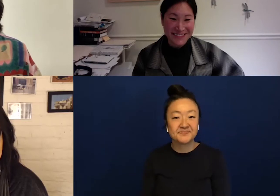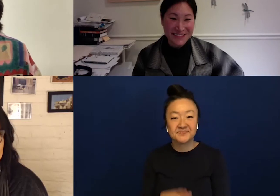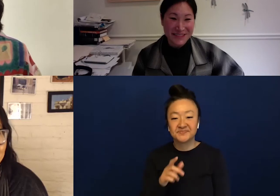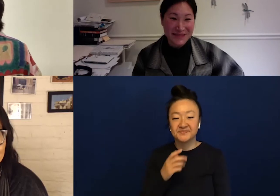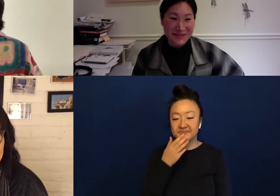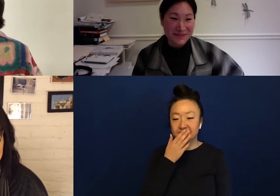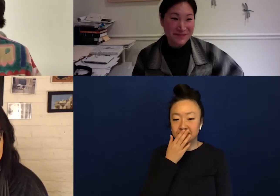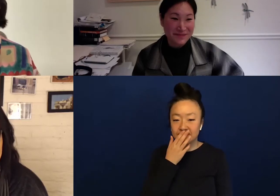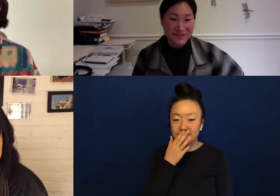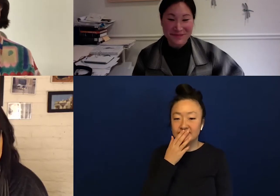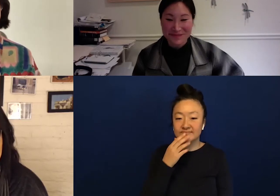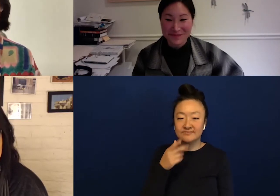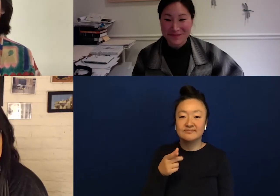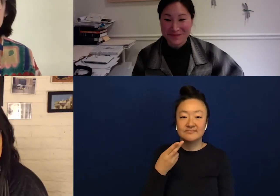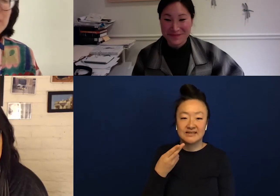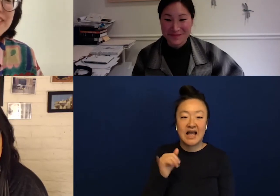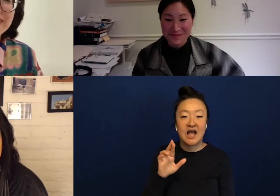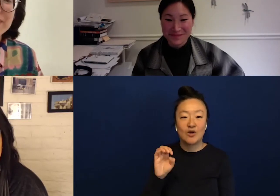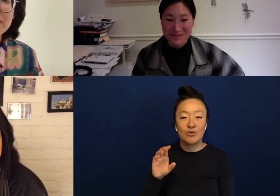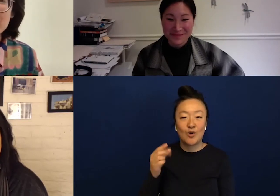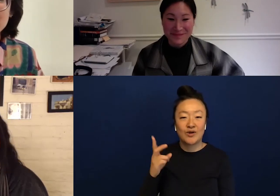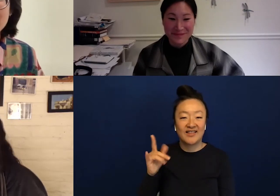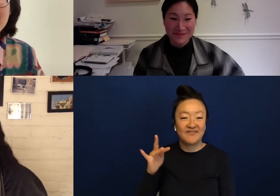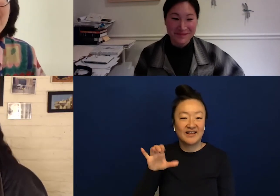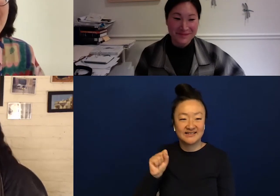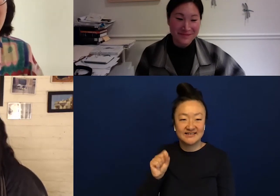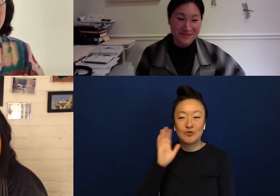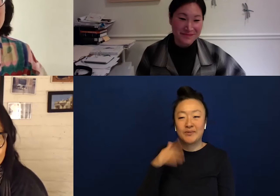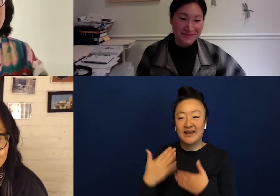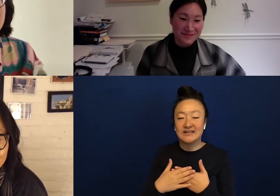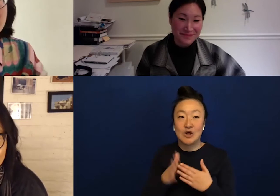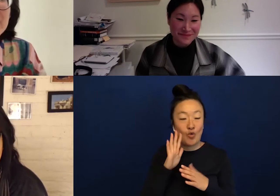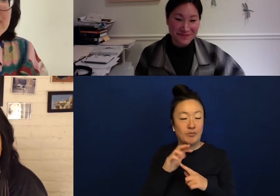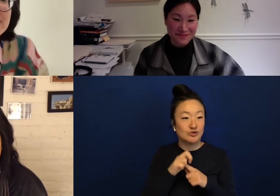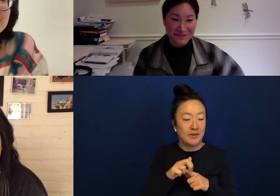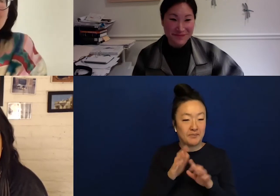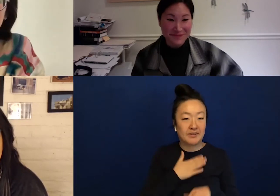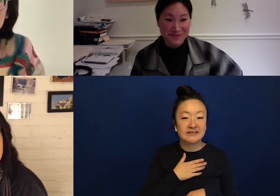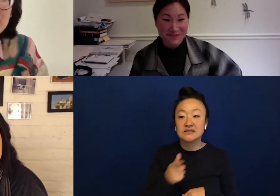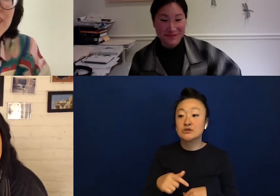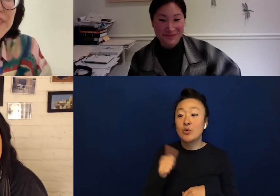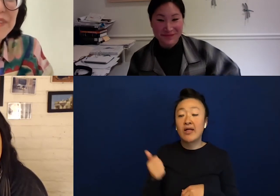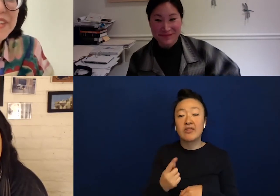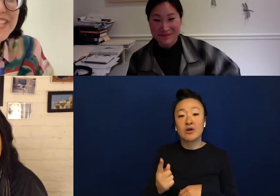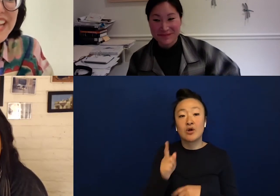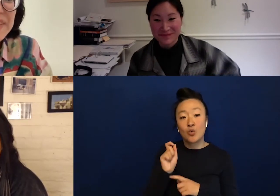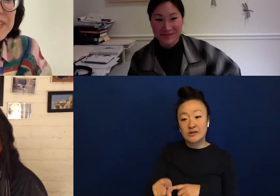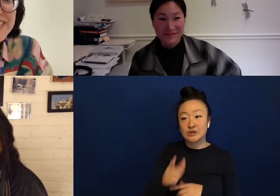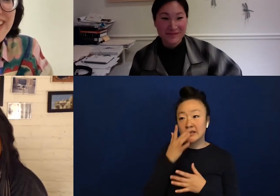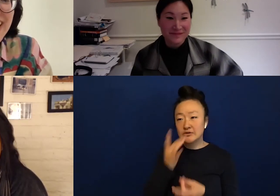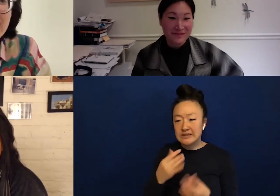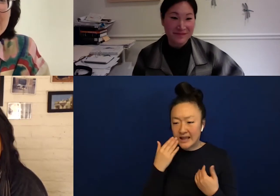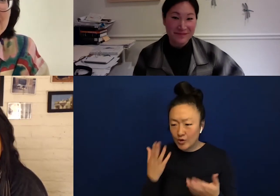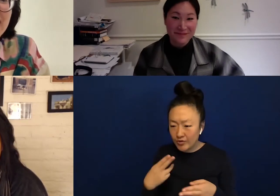Hieroglyphics. I'll do that next. Oh, that would be amazing. Please do. Another question, it's an interesting one. I don't know if there's a name,